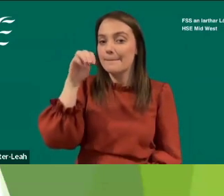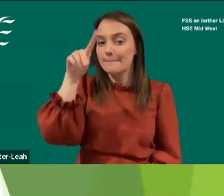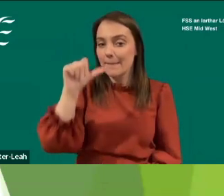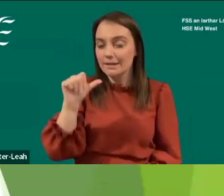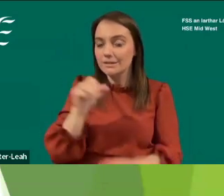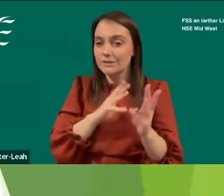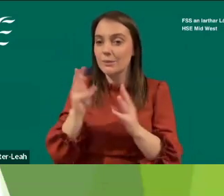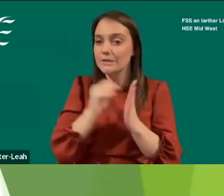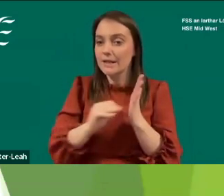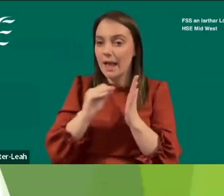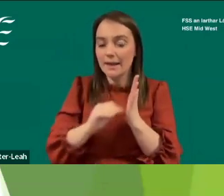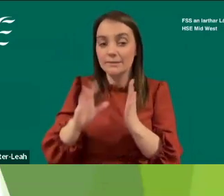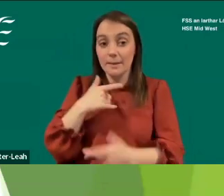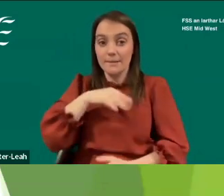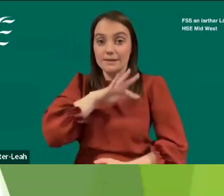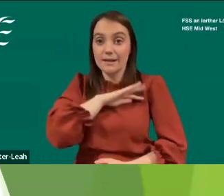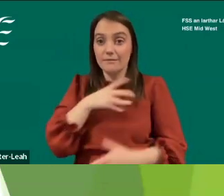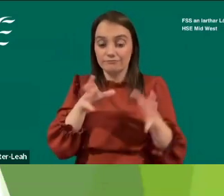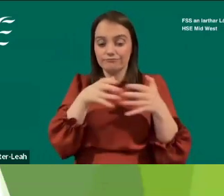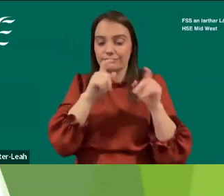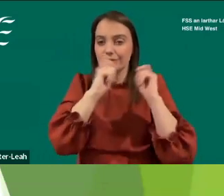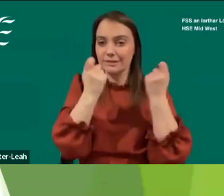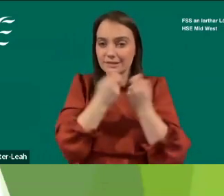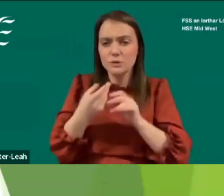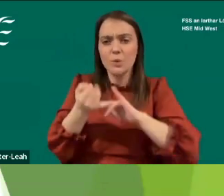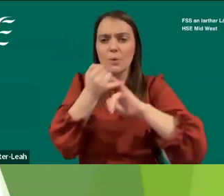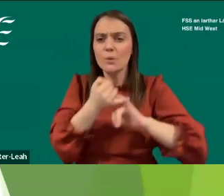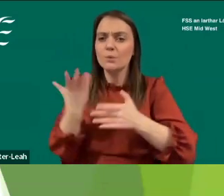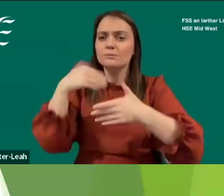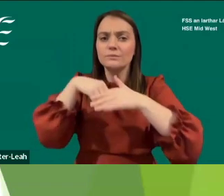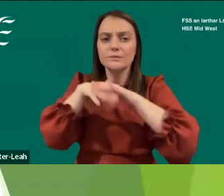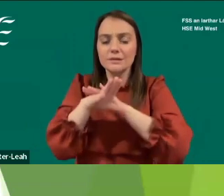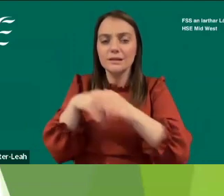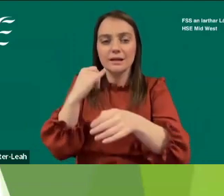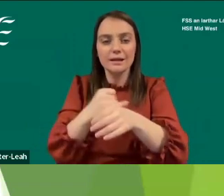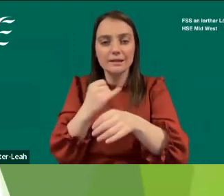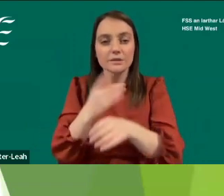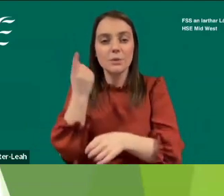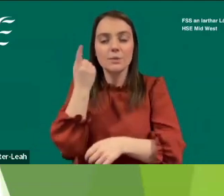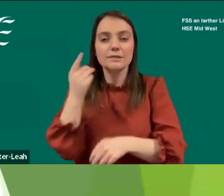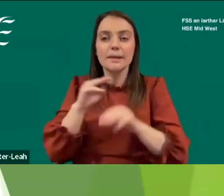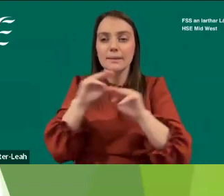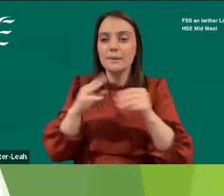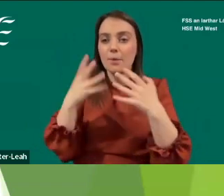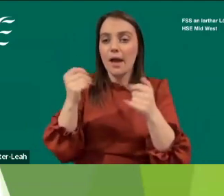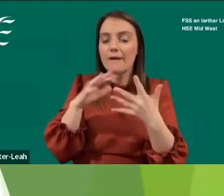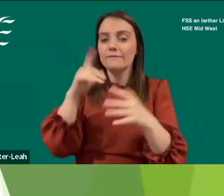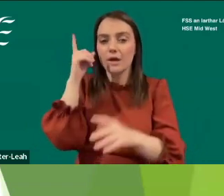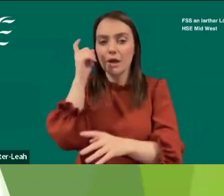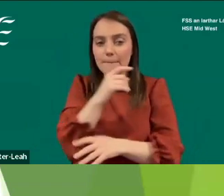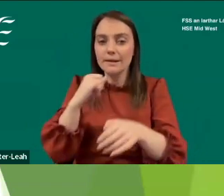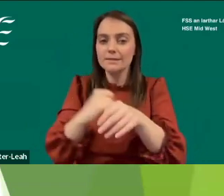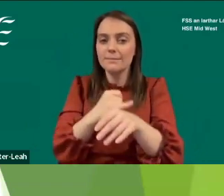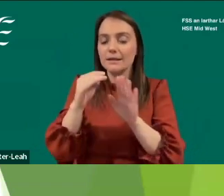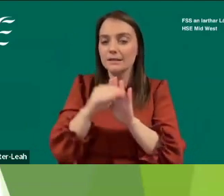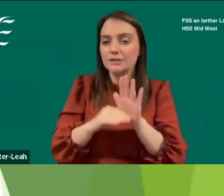myself. So who do we see in the Complex Menopause Clinic? So we see ladies who have a complex medical condition,